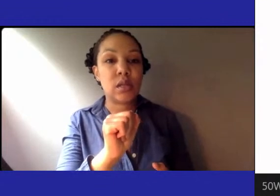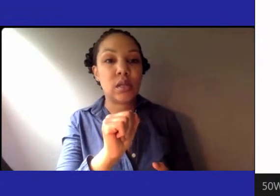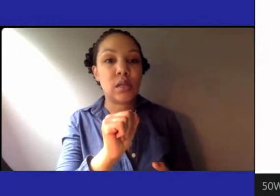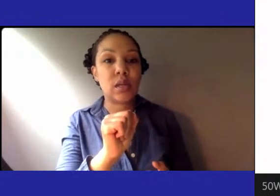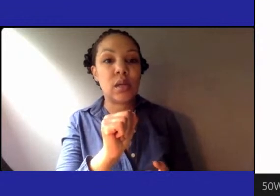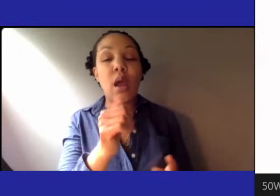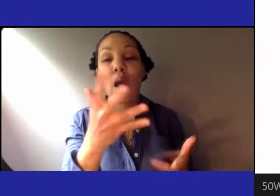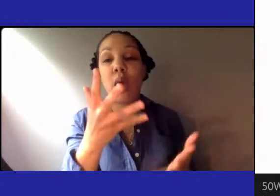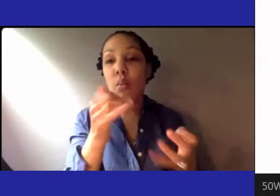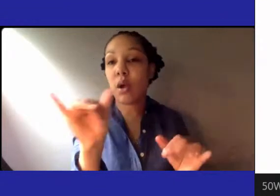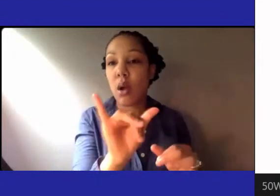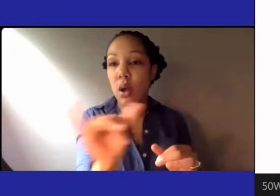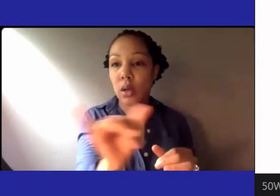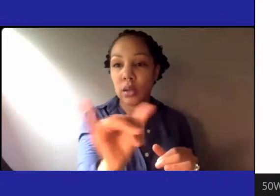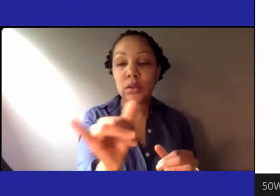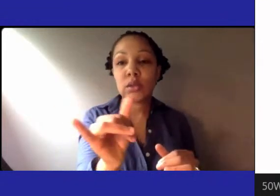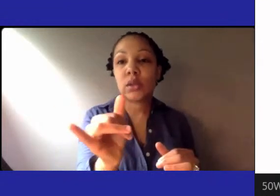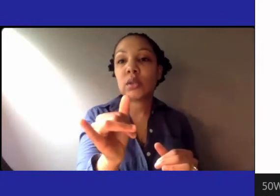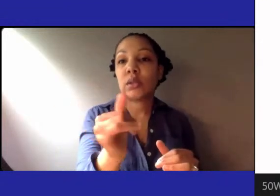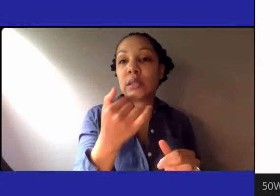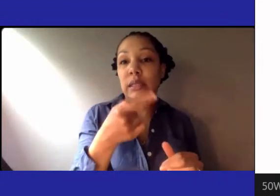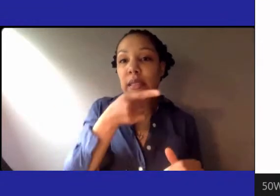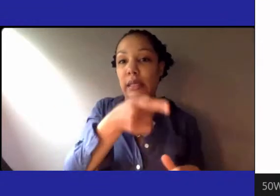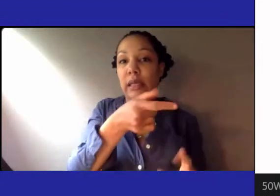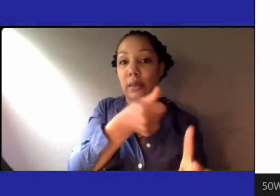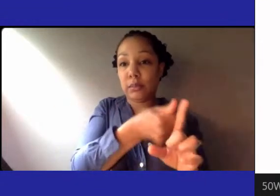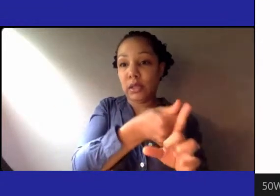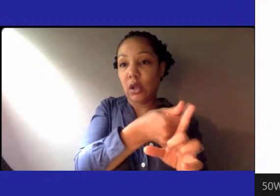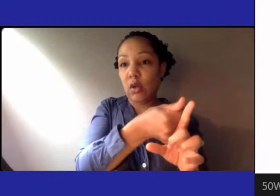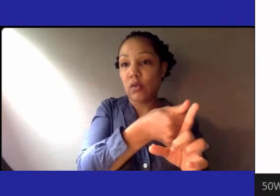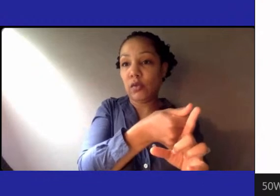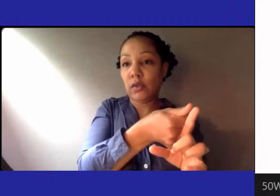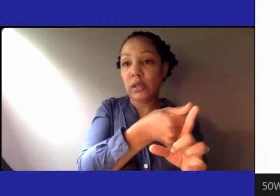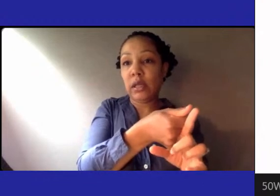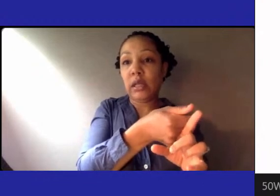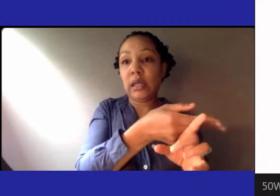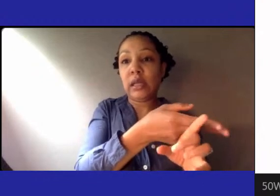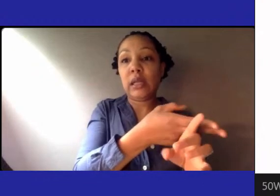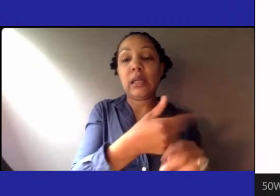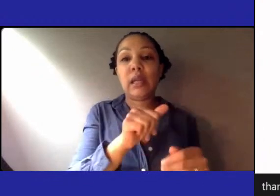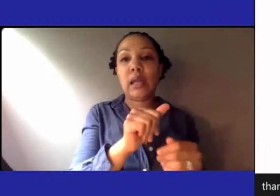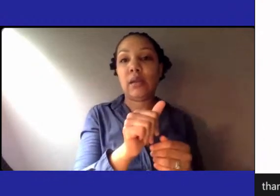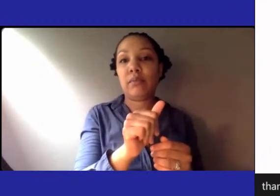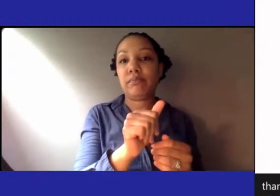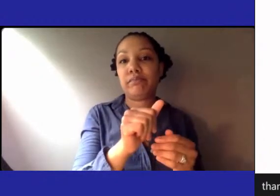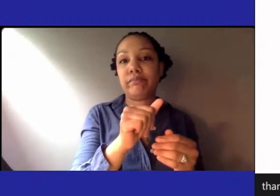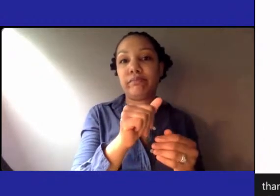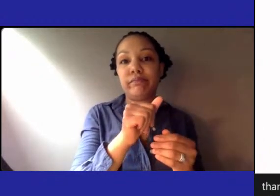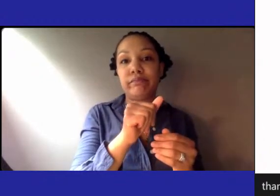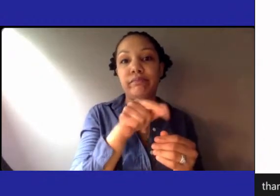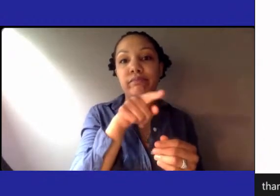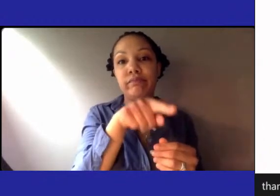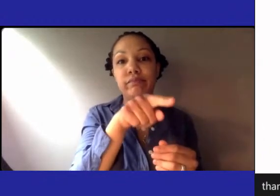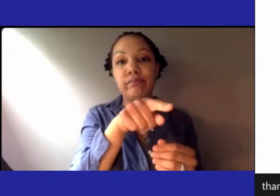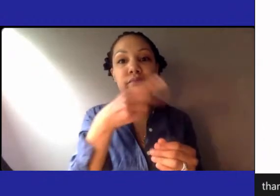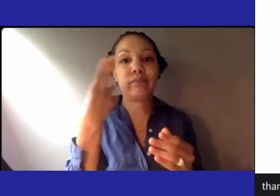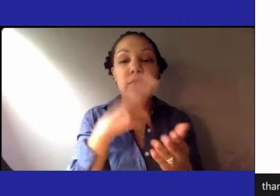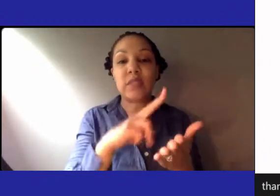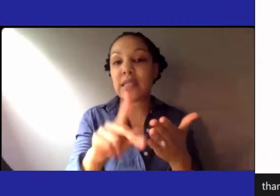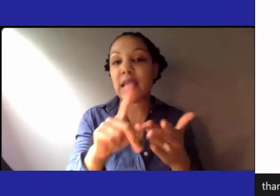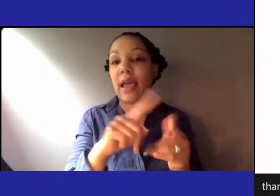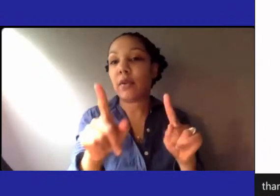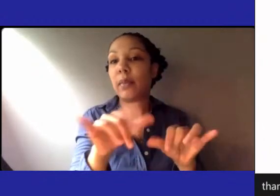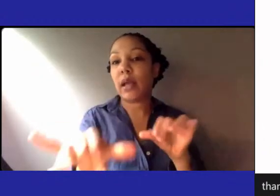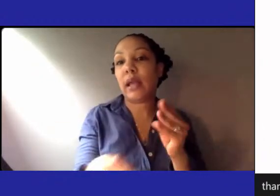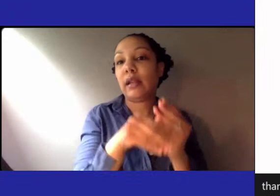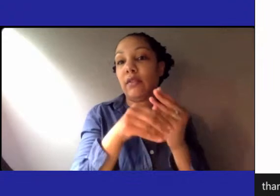administrative responsibilities, but is himself a provider in the HIV clinic and thereby shares the success of being the #1